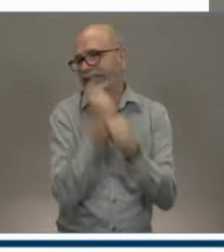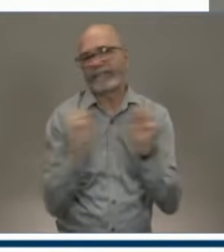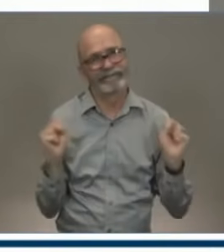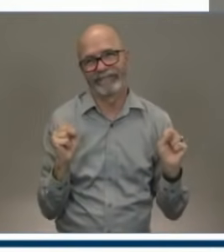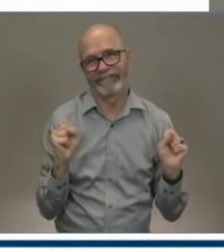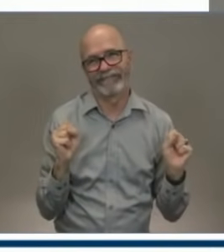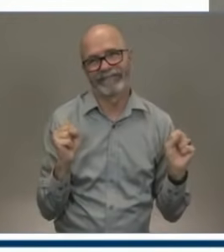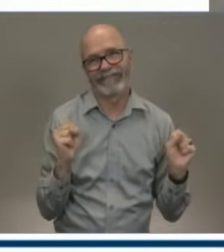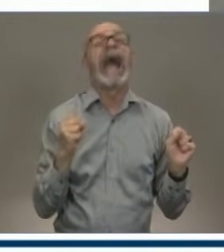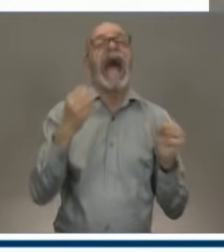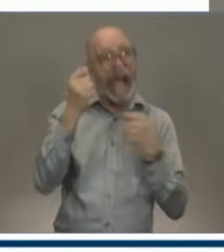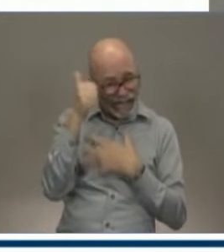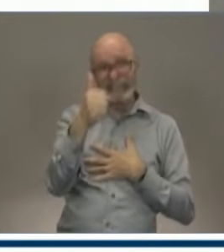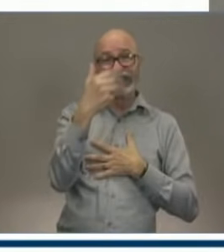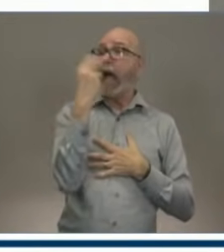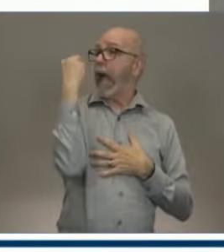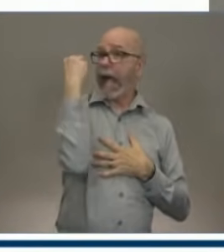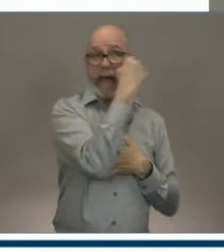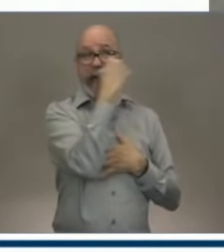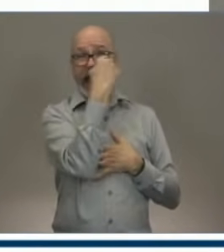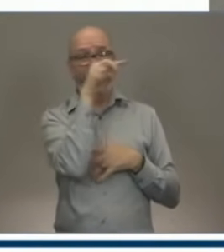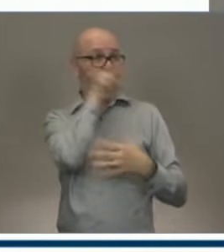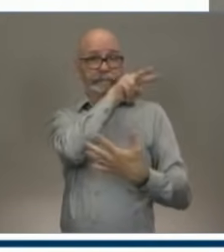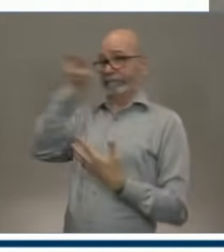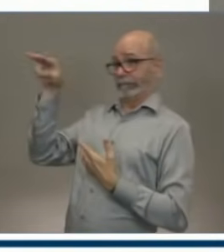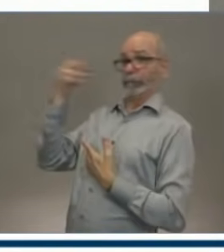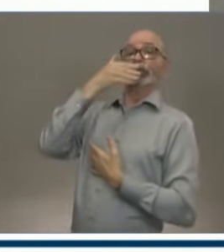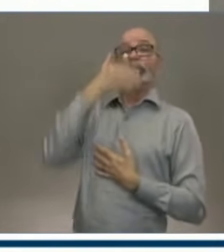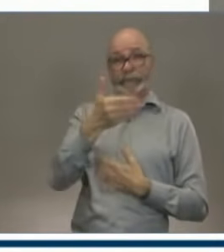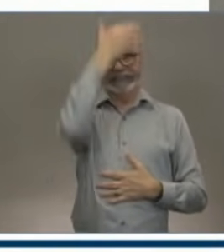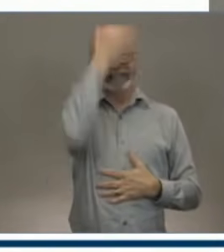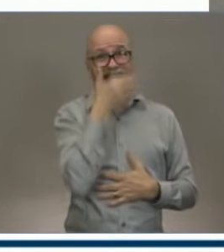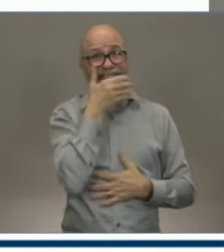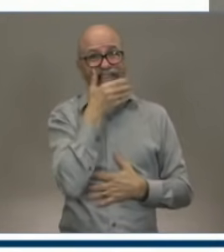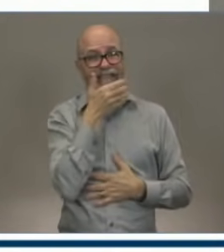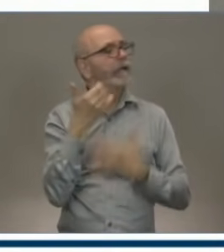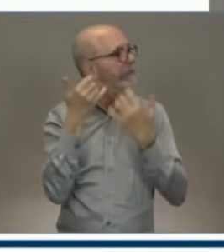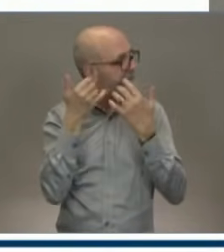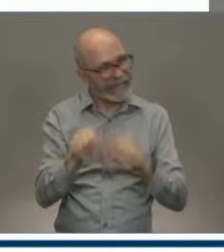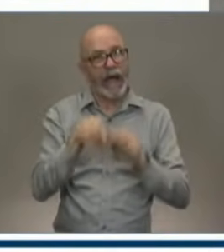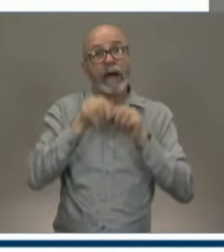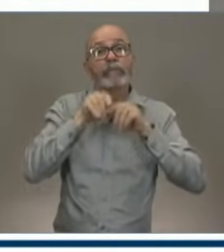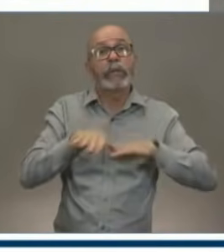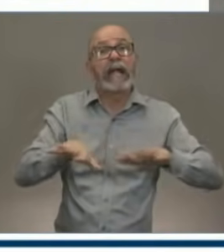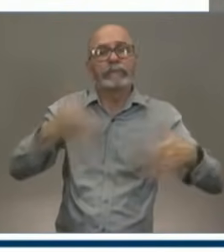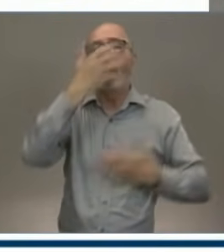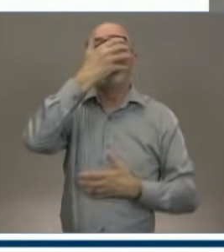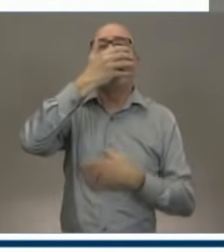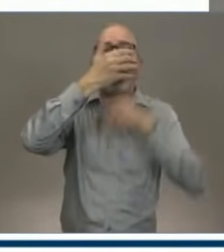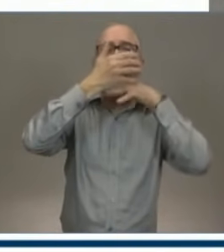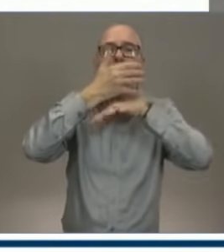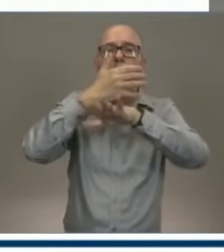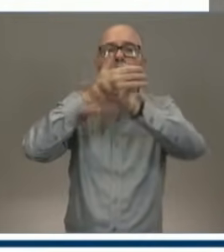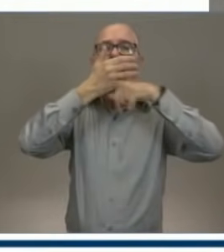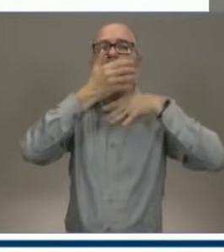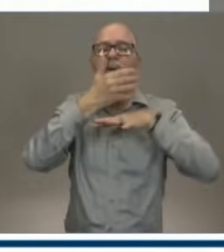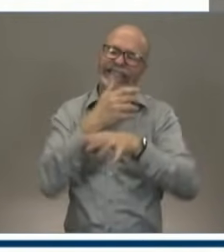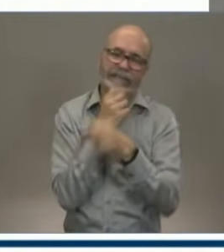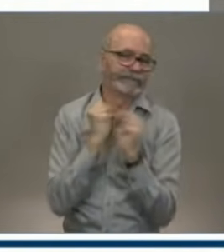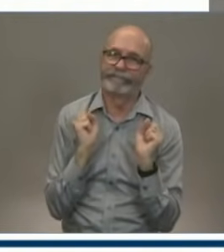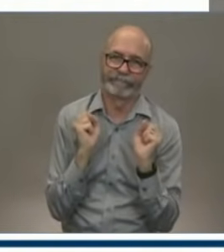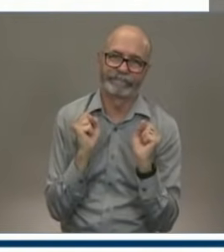of the wearer. They don't do this do anywhere near the same function of wearing a face mask. So, people can wear them, but